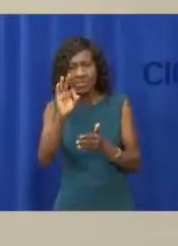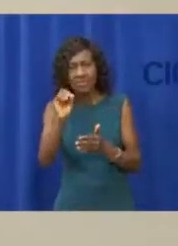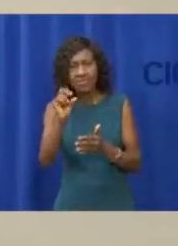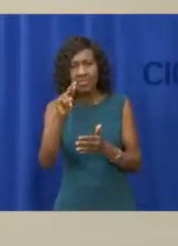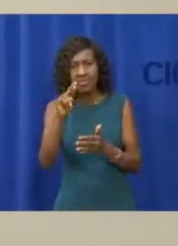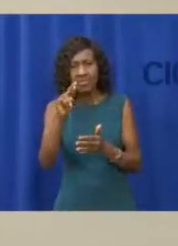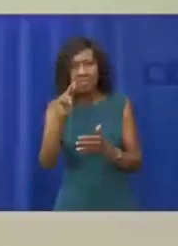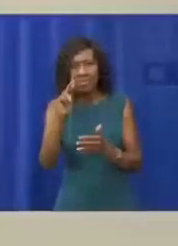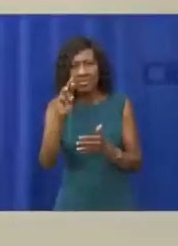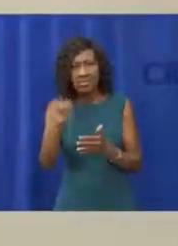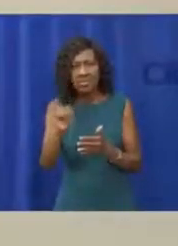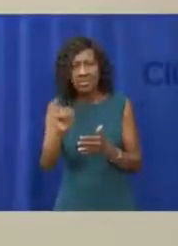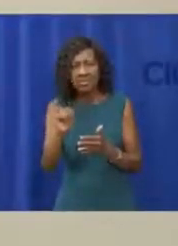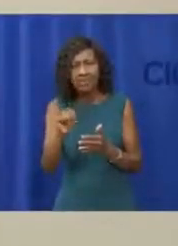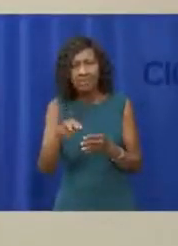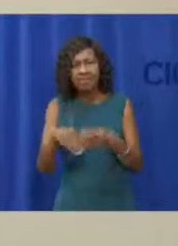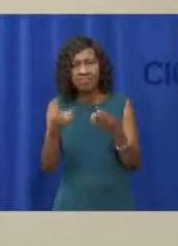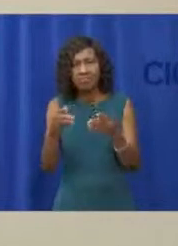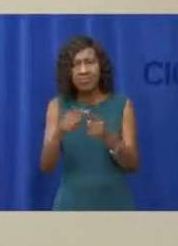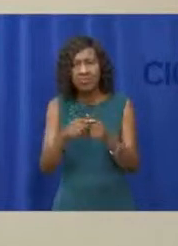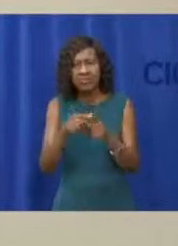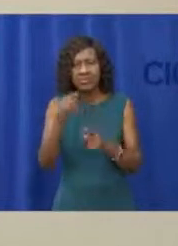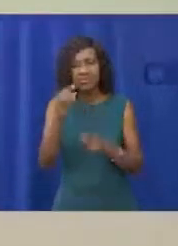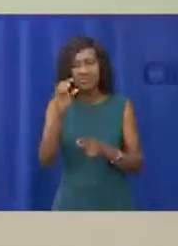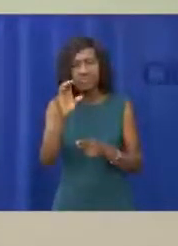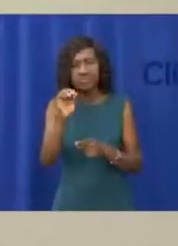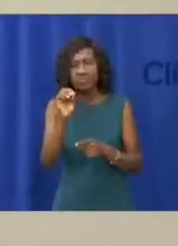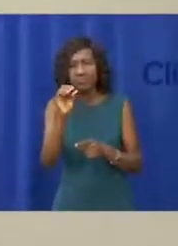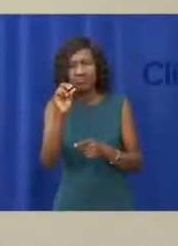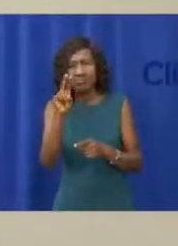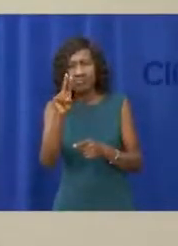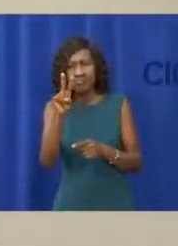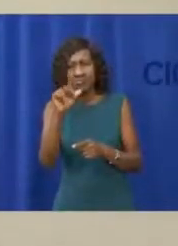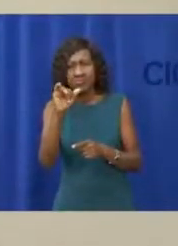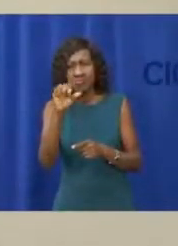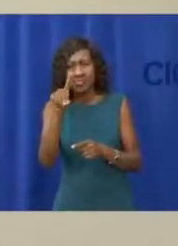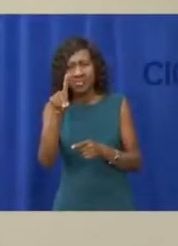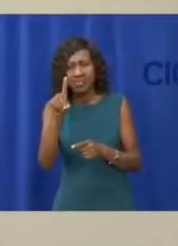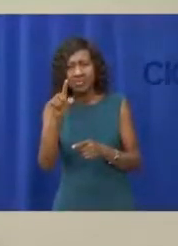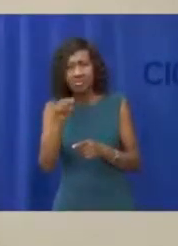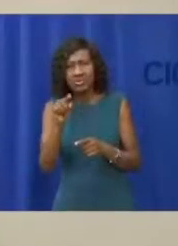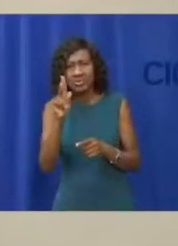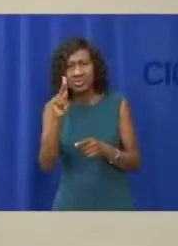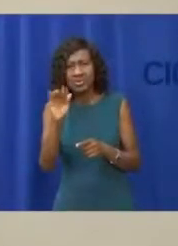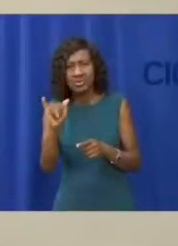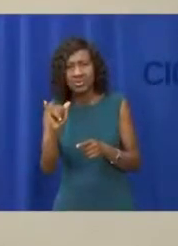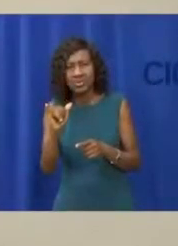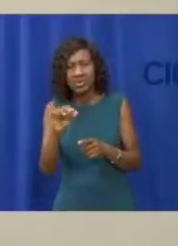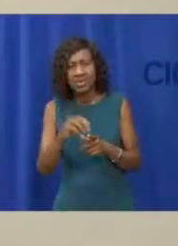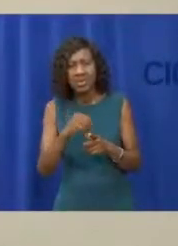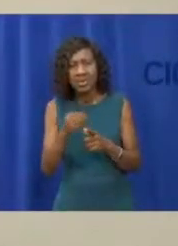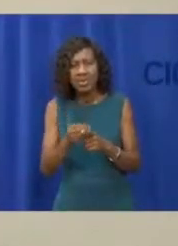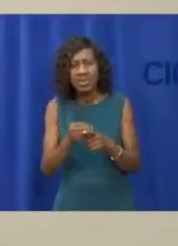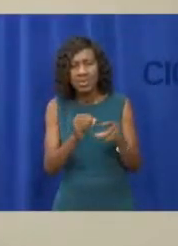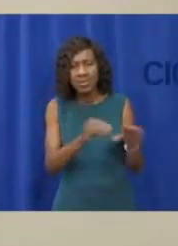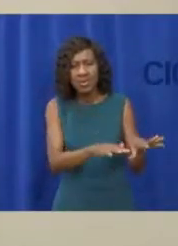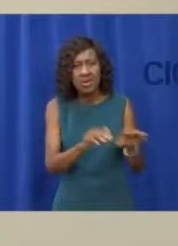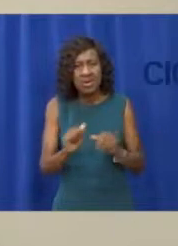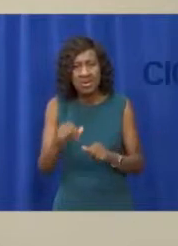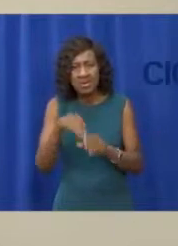support at gov.ky or left in the drop box outside the Customs and Border Control